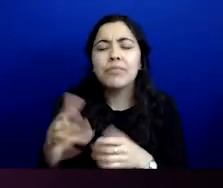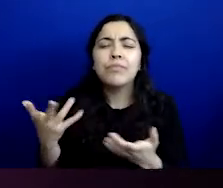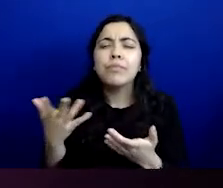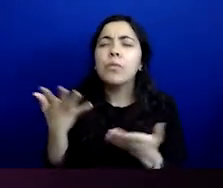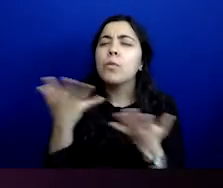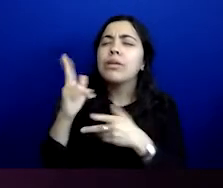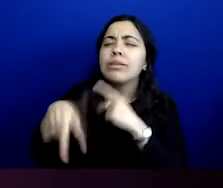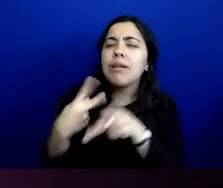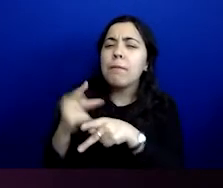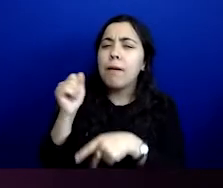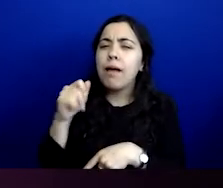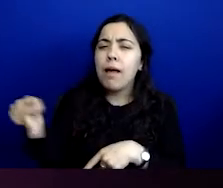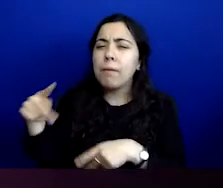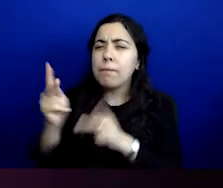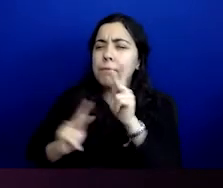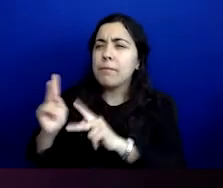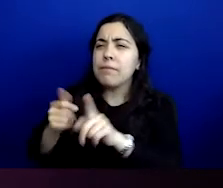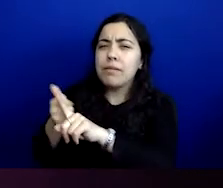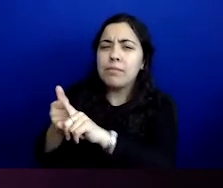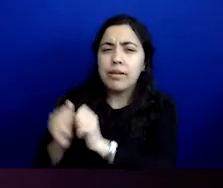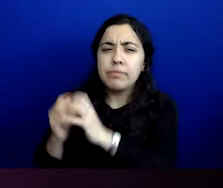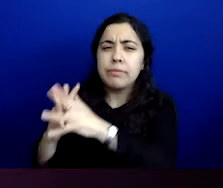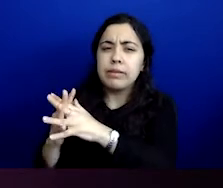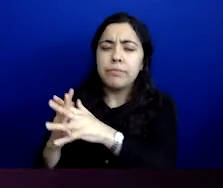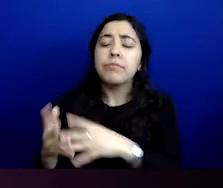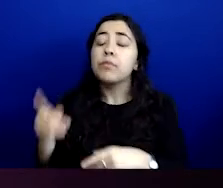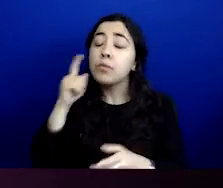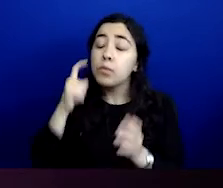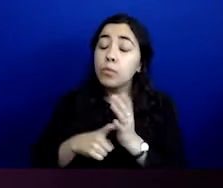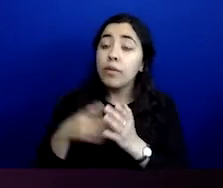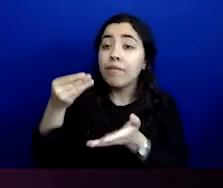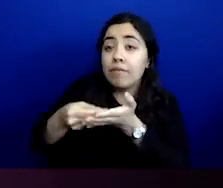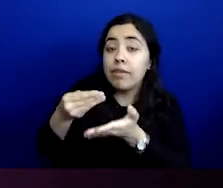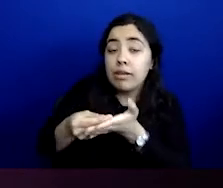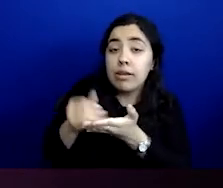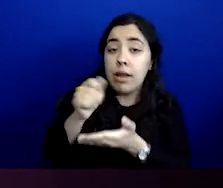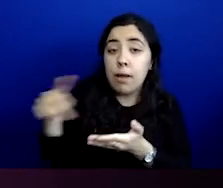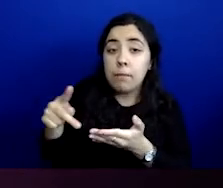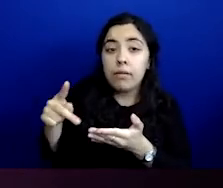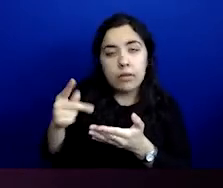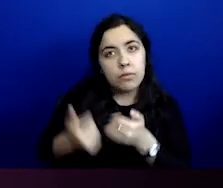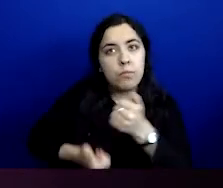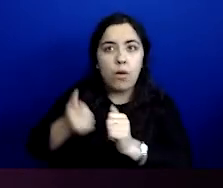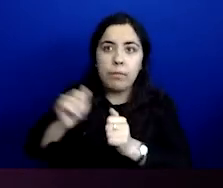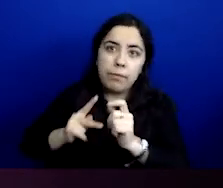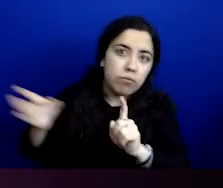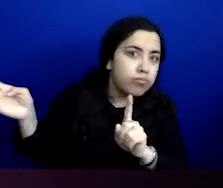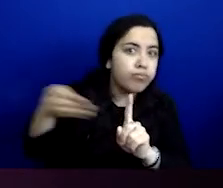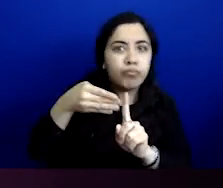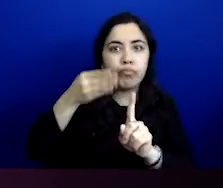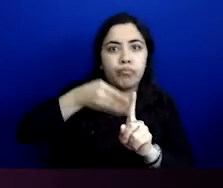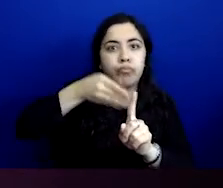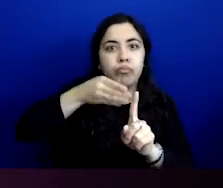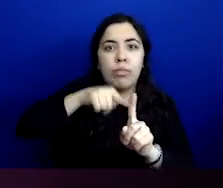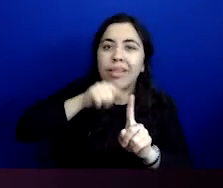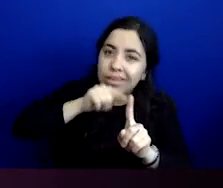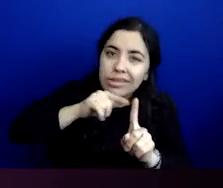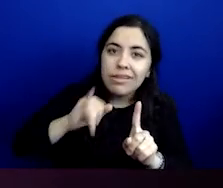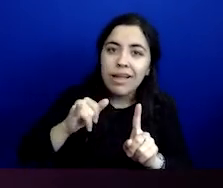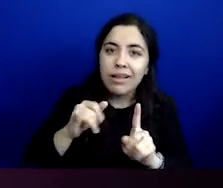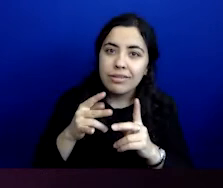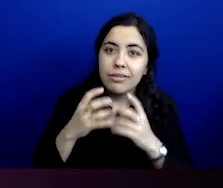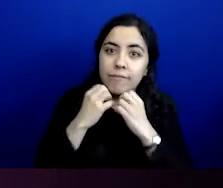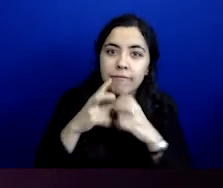types of applications that people are building with this stuff? Well, you see financial applications being the core use case, right? Because that's kind of like the initial